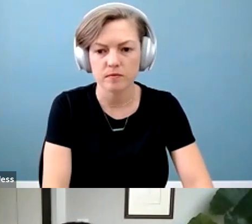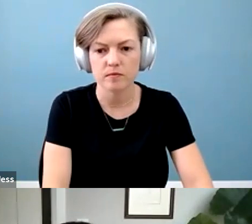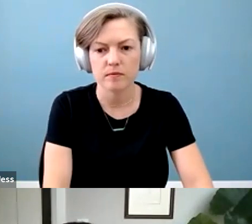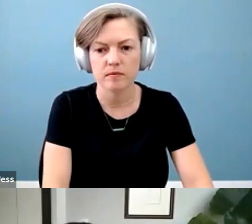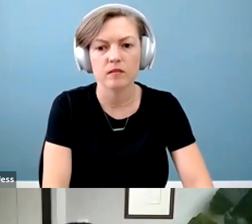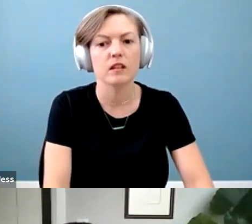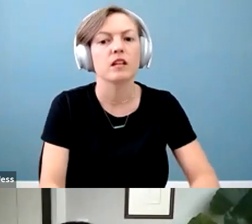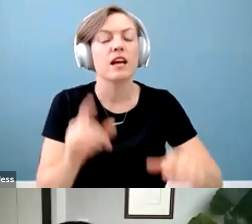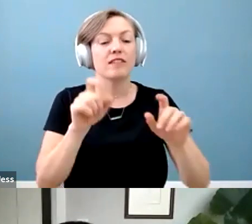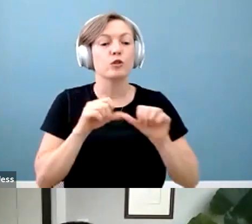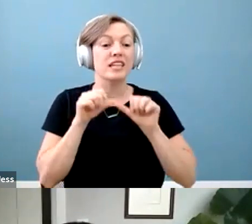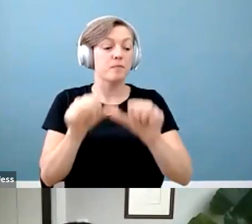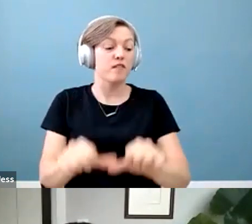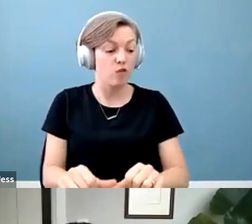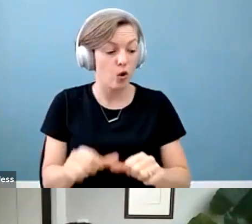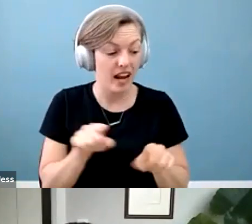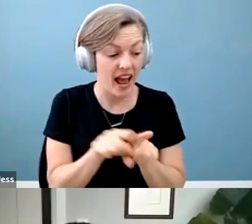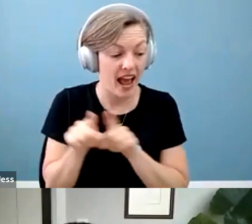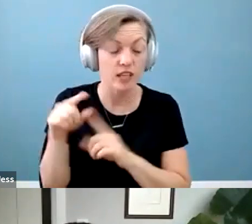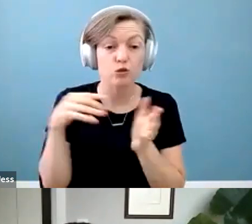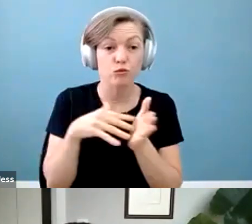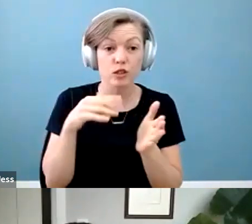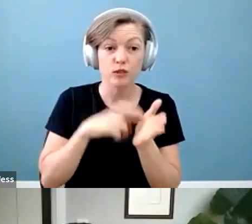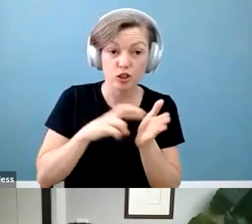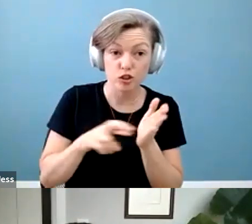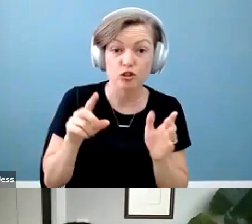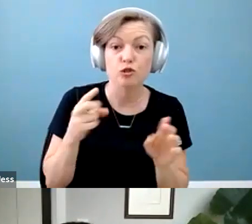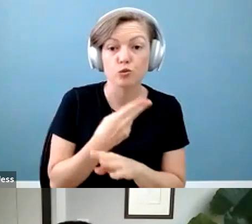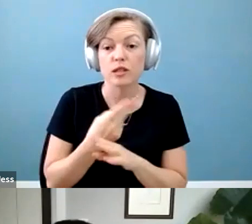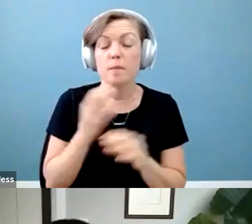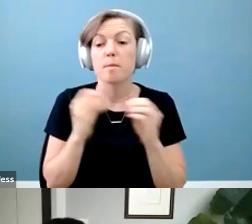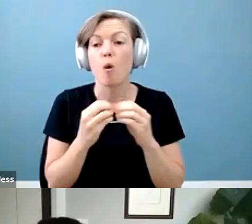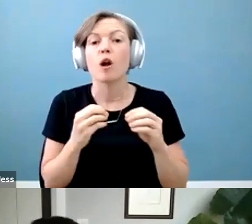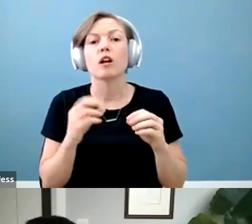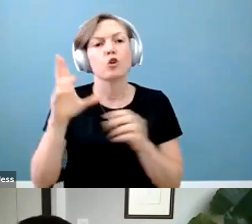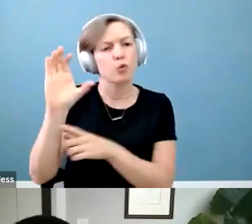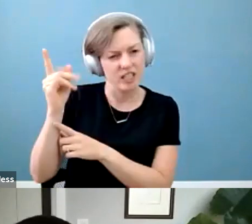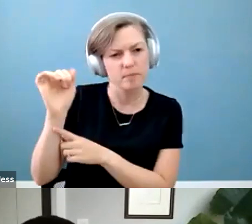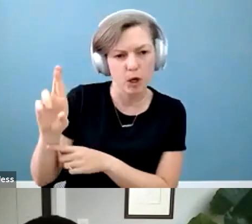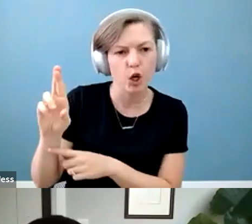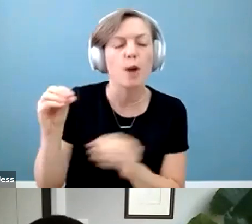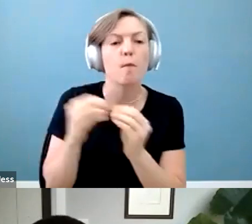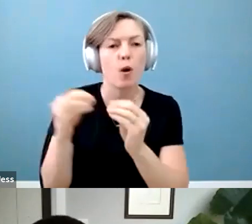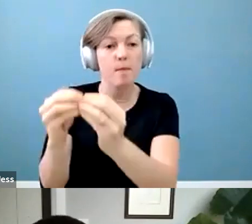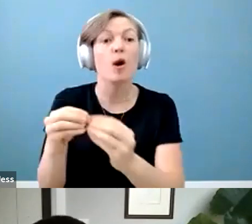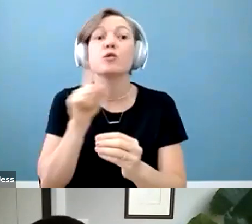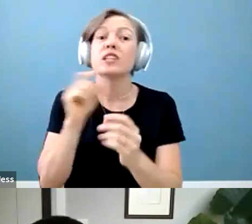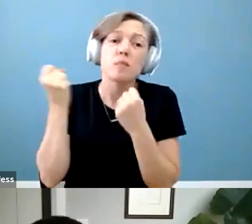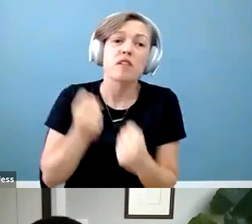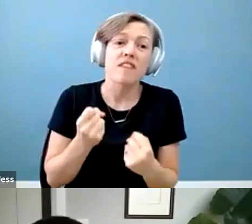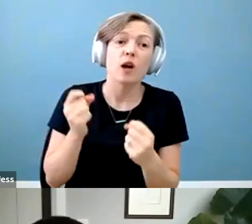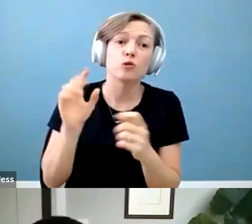as researchers use CRISPR more and more. It is a profound tool. we